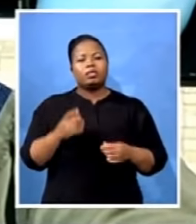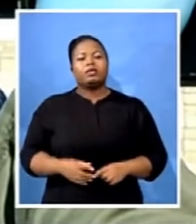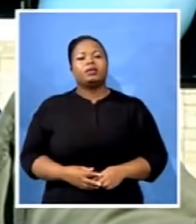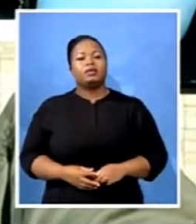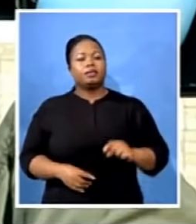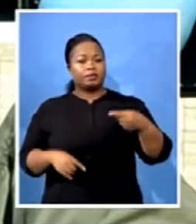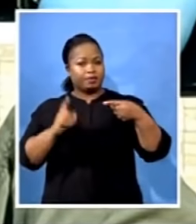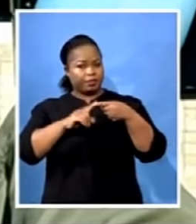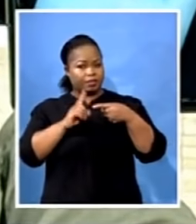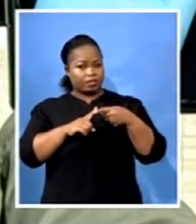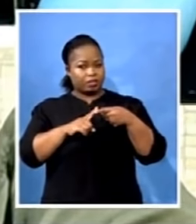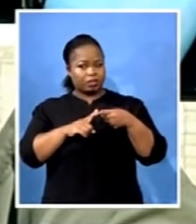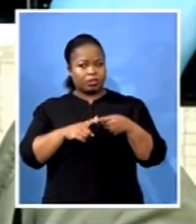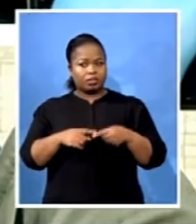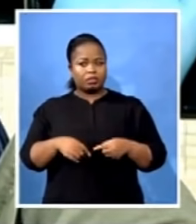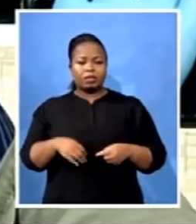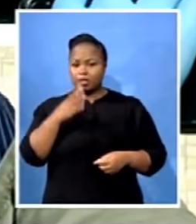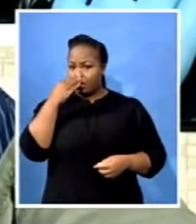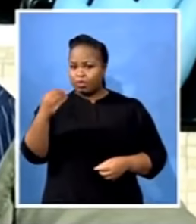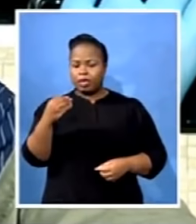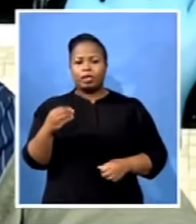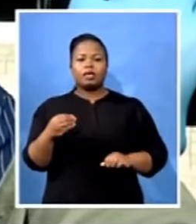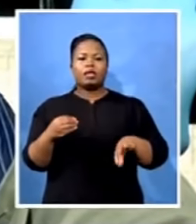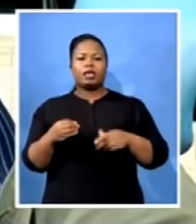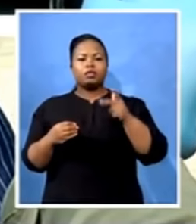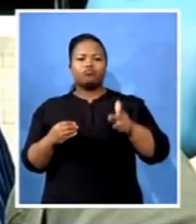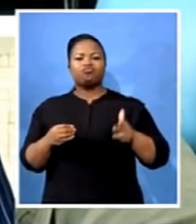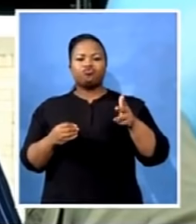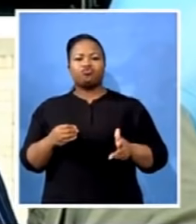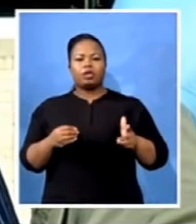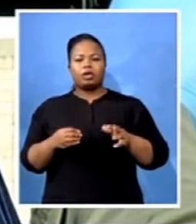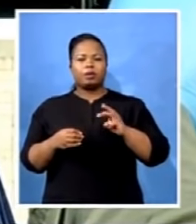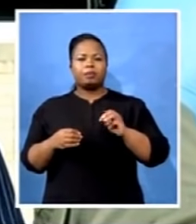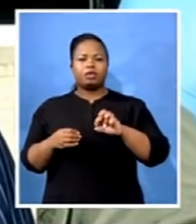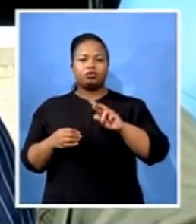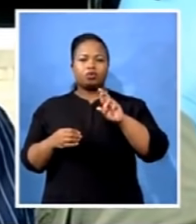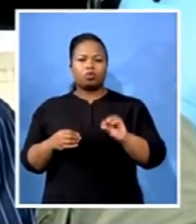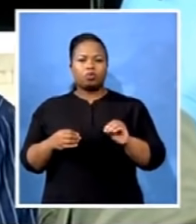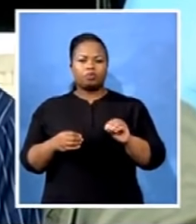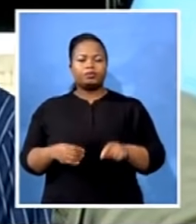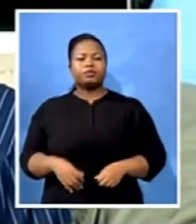Yeah, Metro Rail versus Gautrain. Metro Rail is a massive operation. Massive.